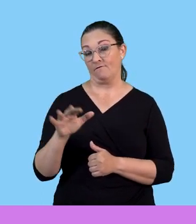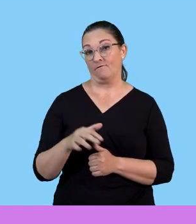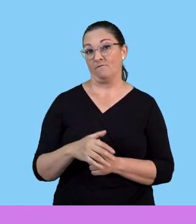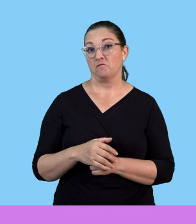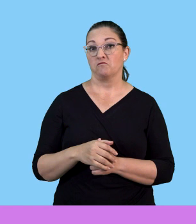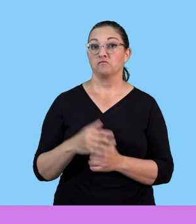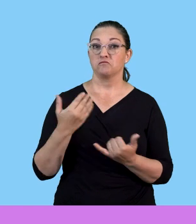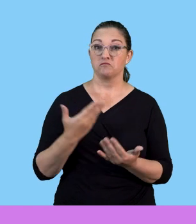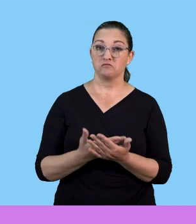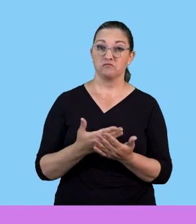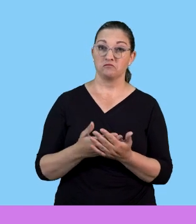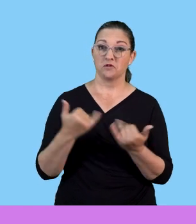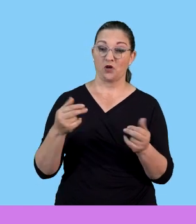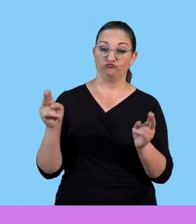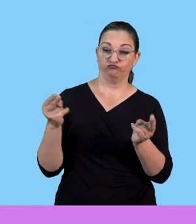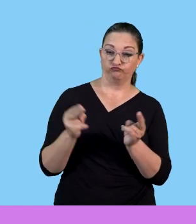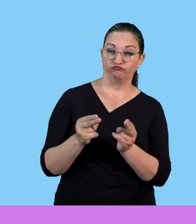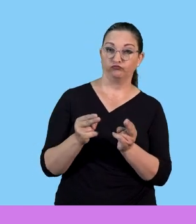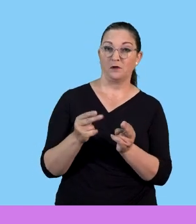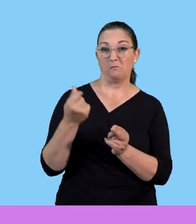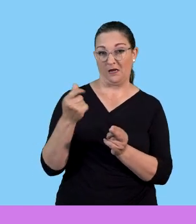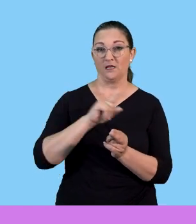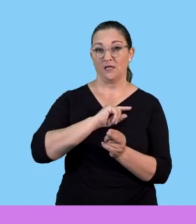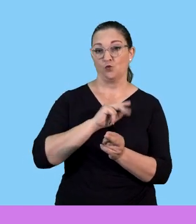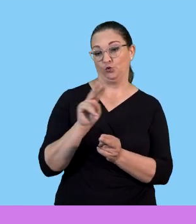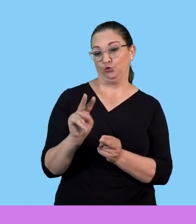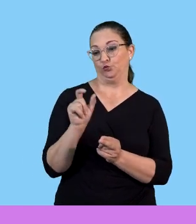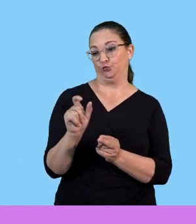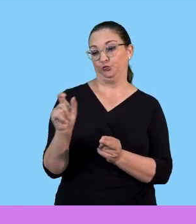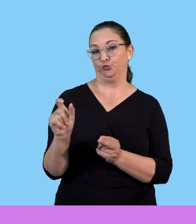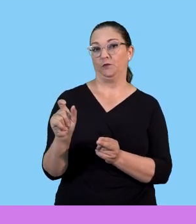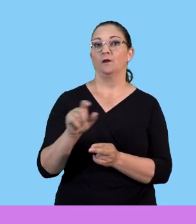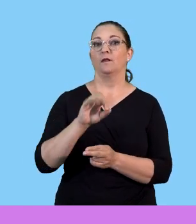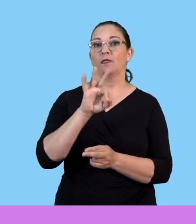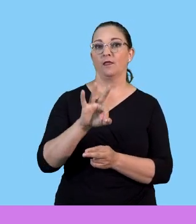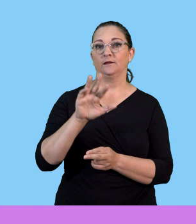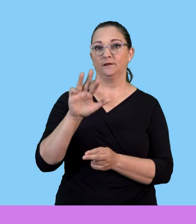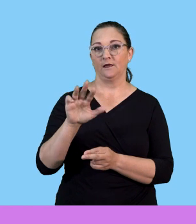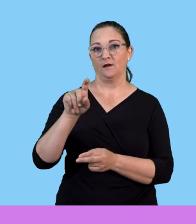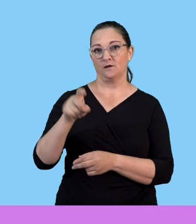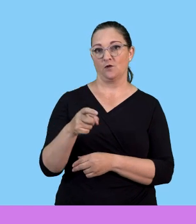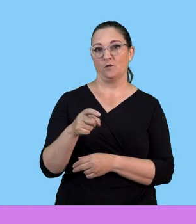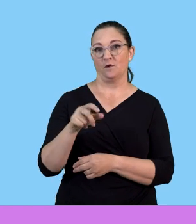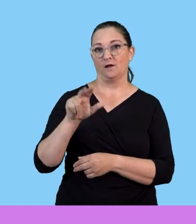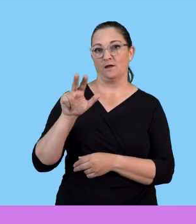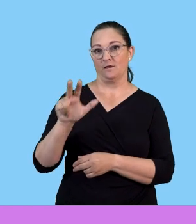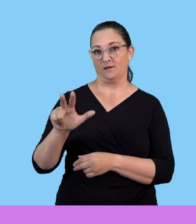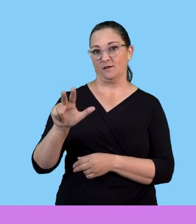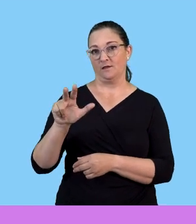375. So if we round it to 2 decimals, because it's money, it's going to be 39